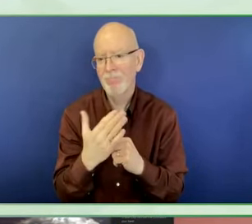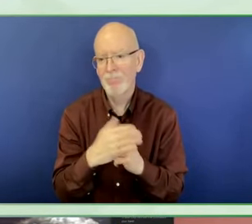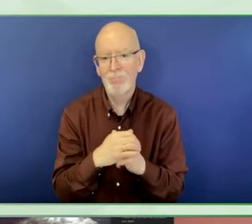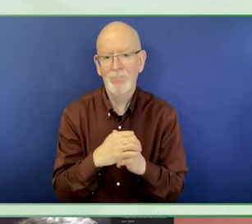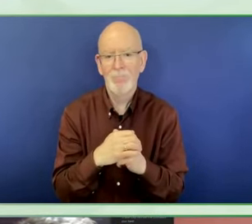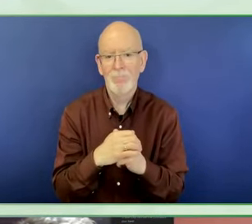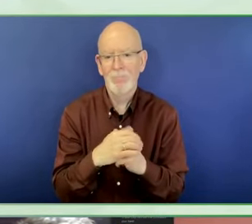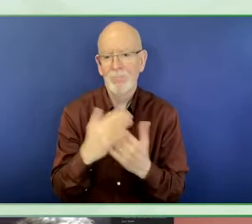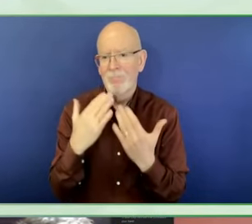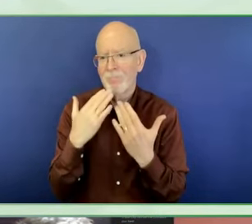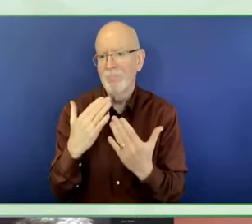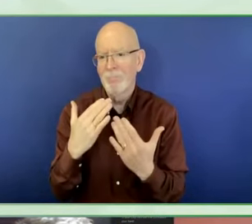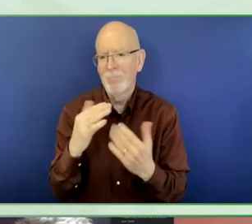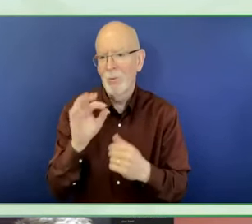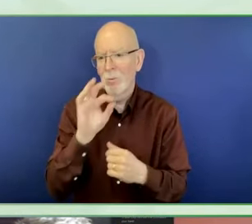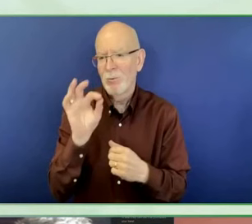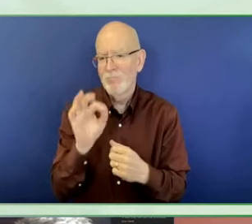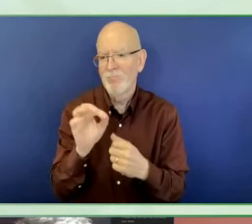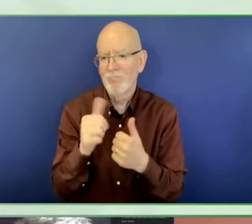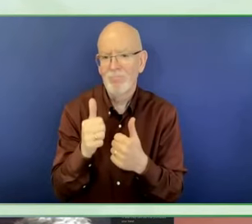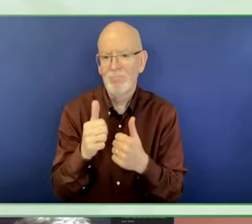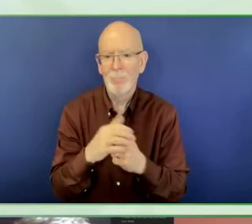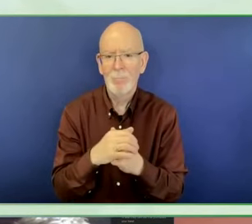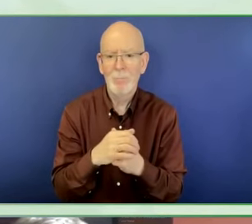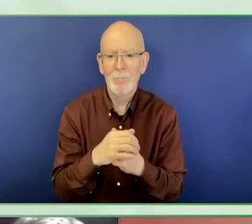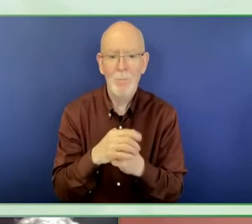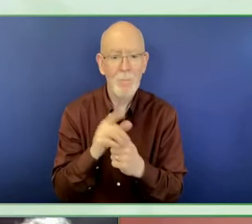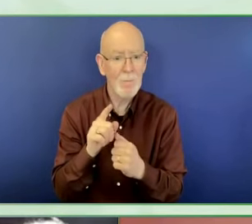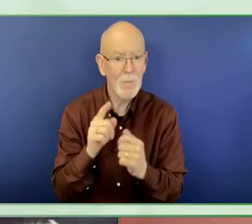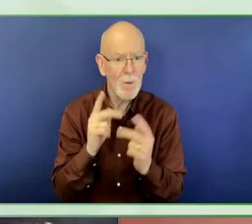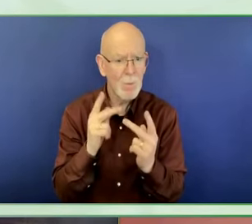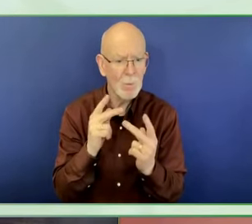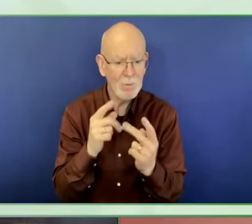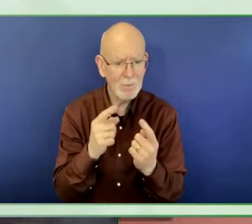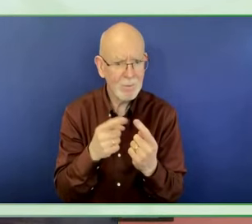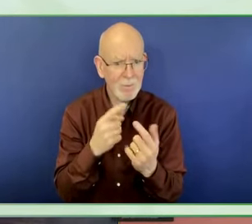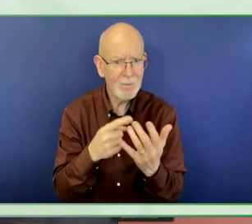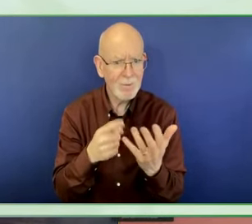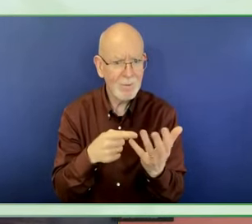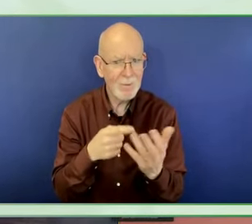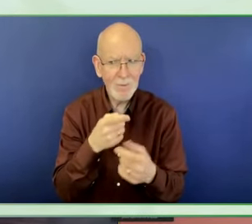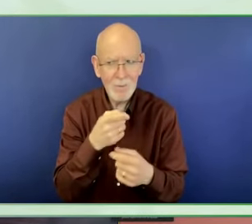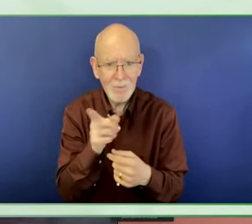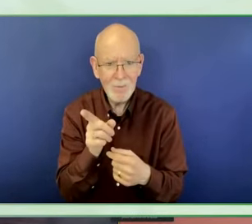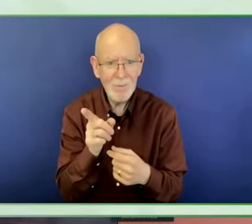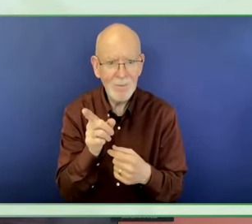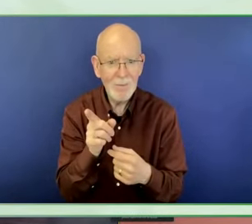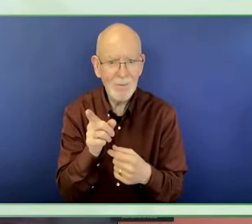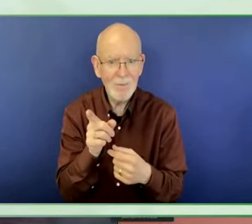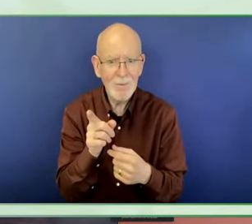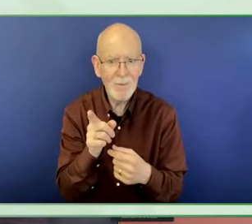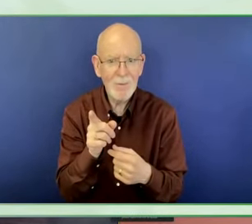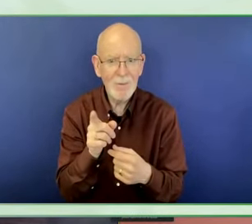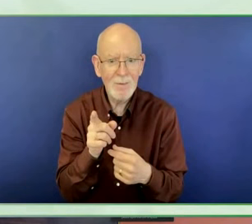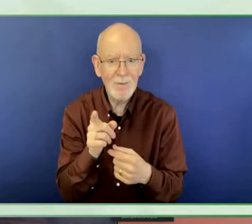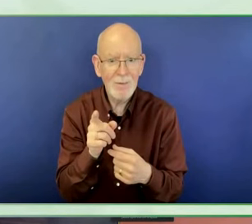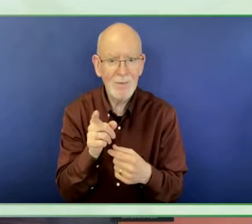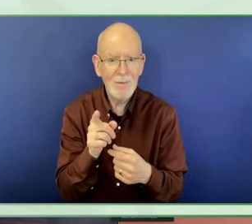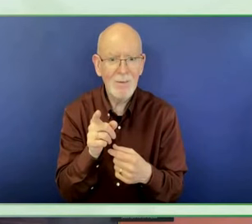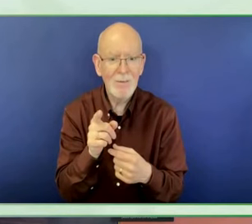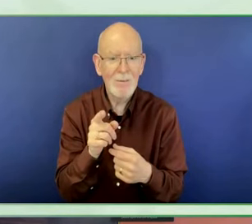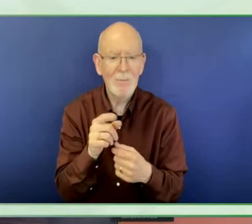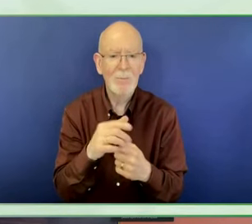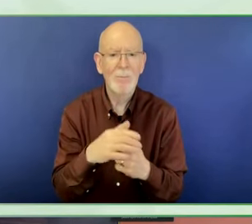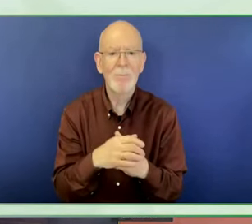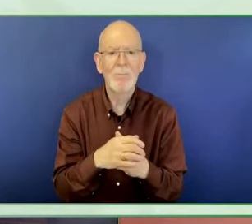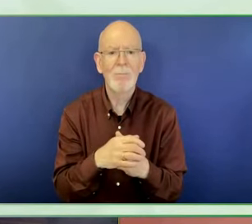panelists already pointed out, I think it's also important to really bridge the gap between the services that are provided by the traditional